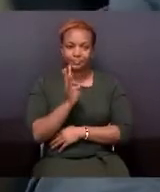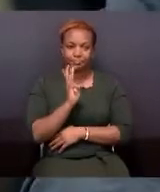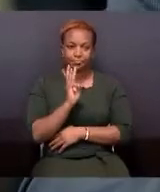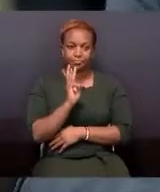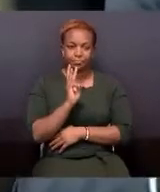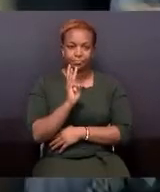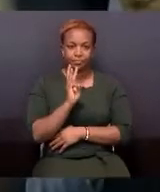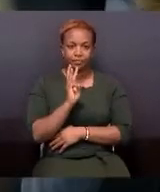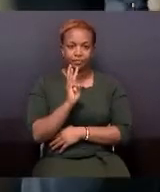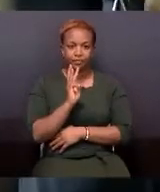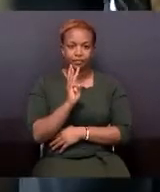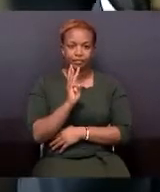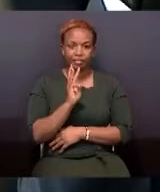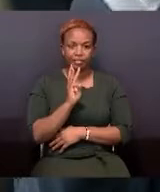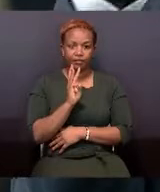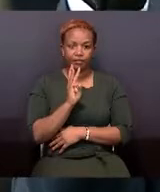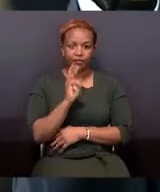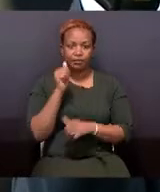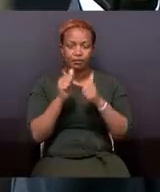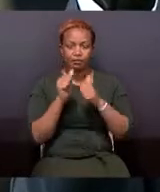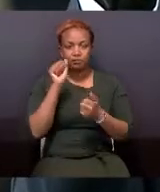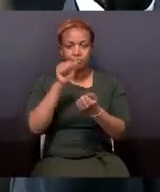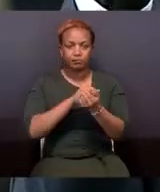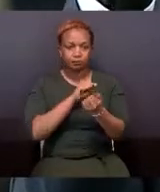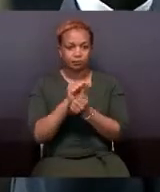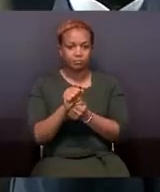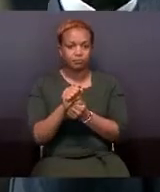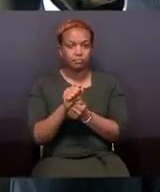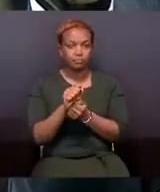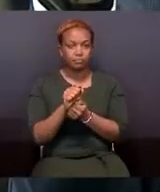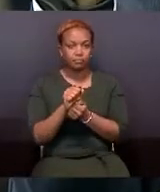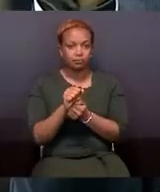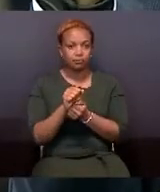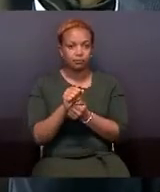in fact, we've been spoiled by having